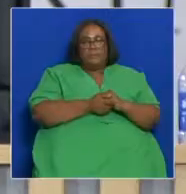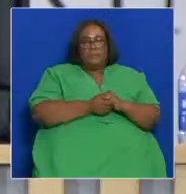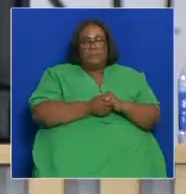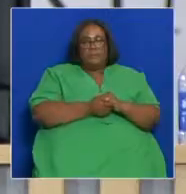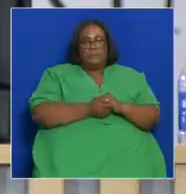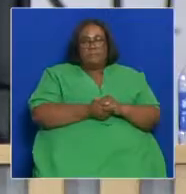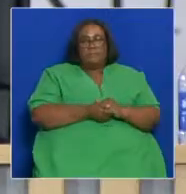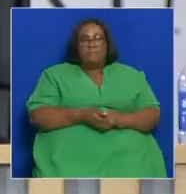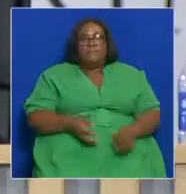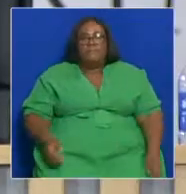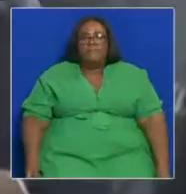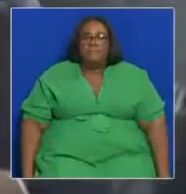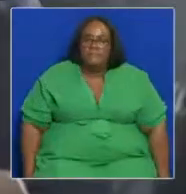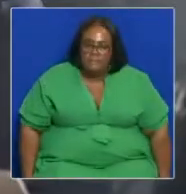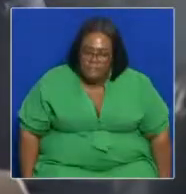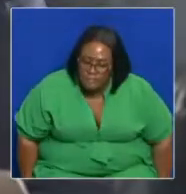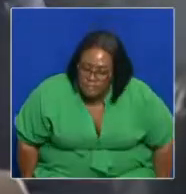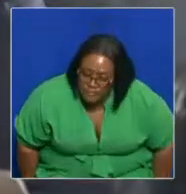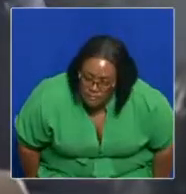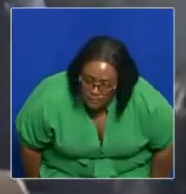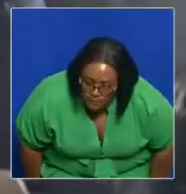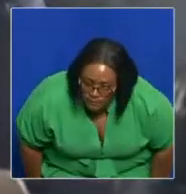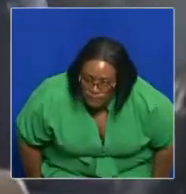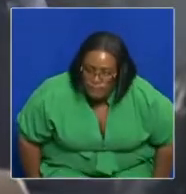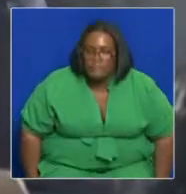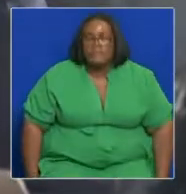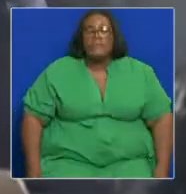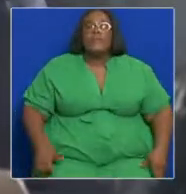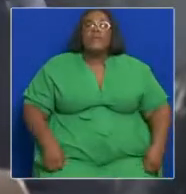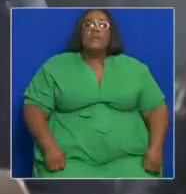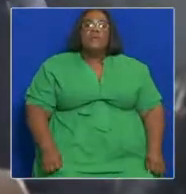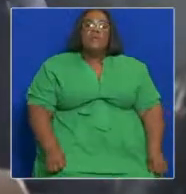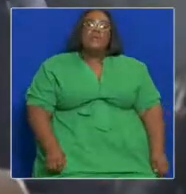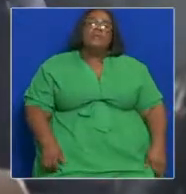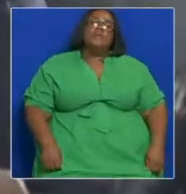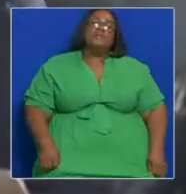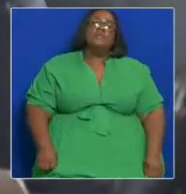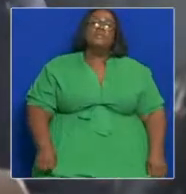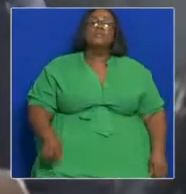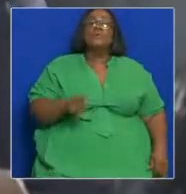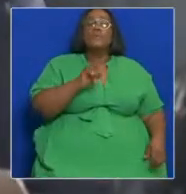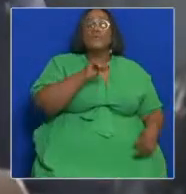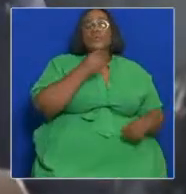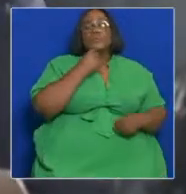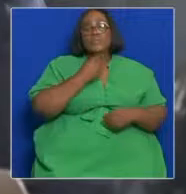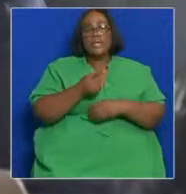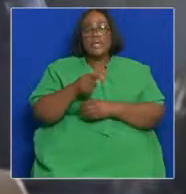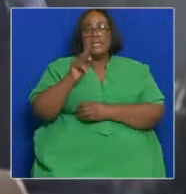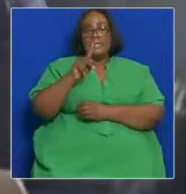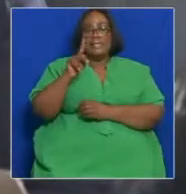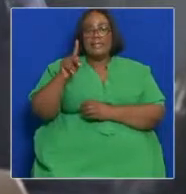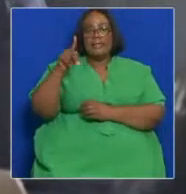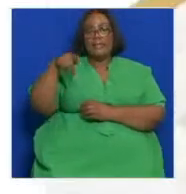So in essence, you say that the DDPPs lead a multidisciplinary team,